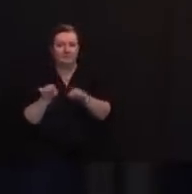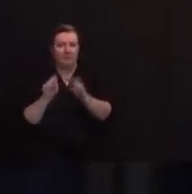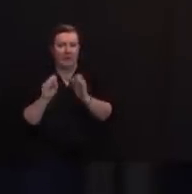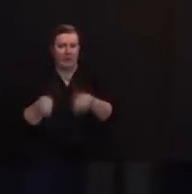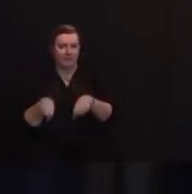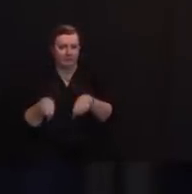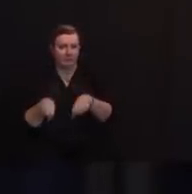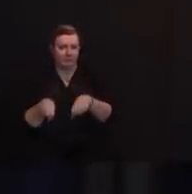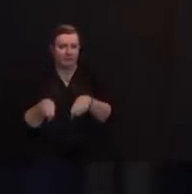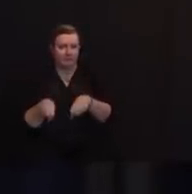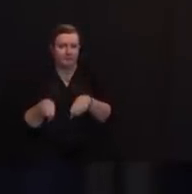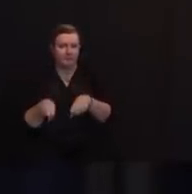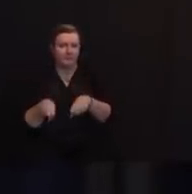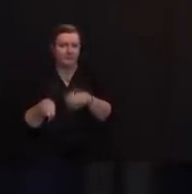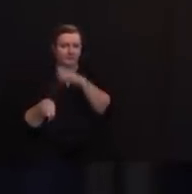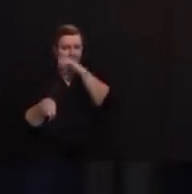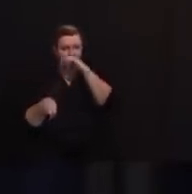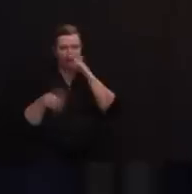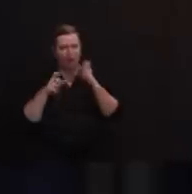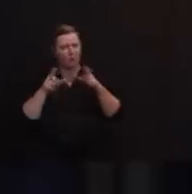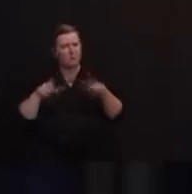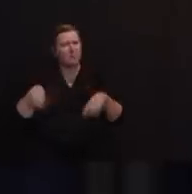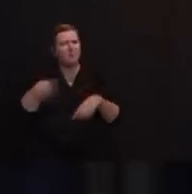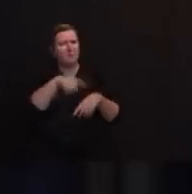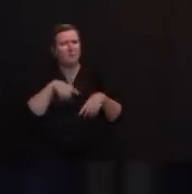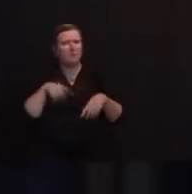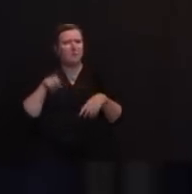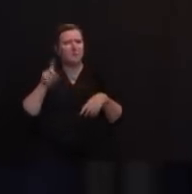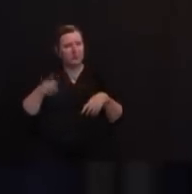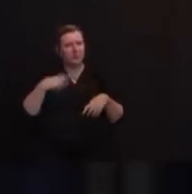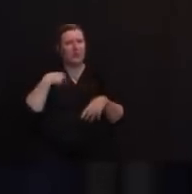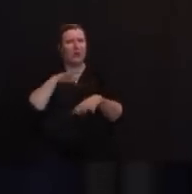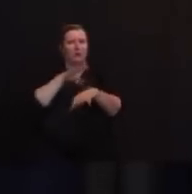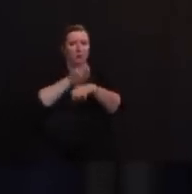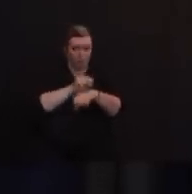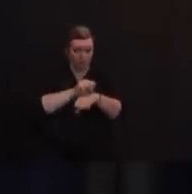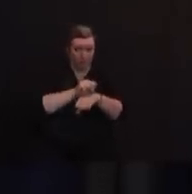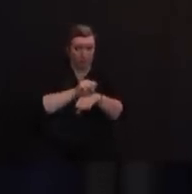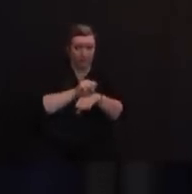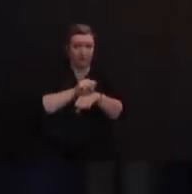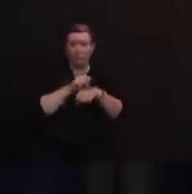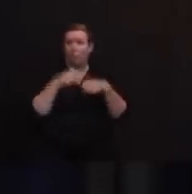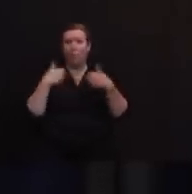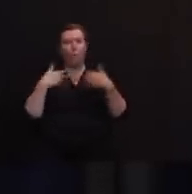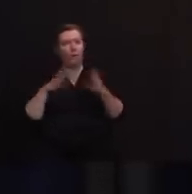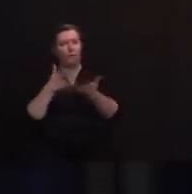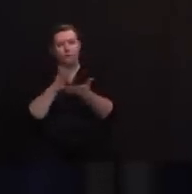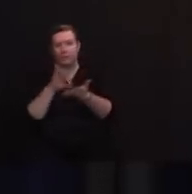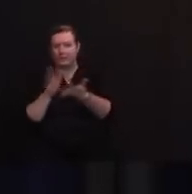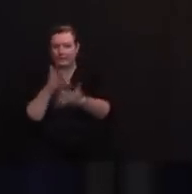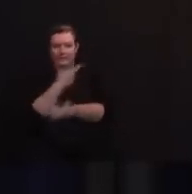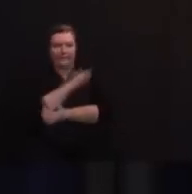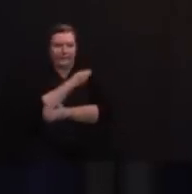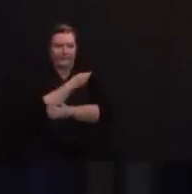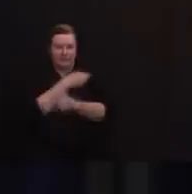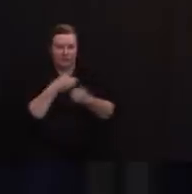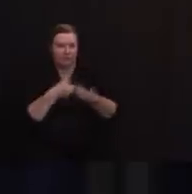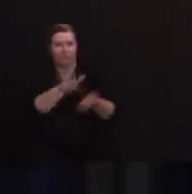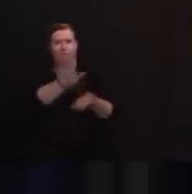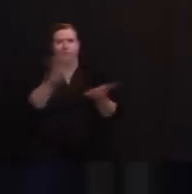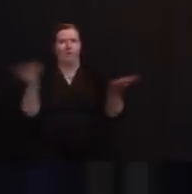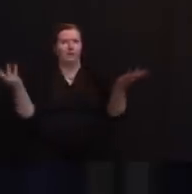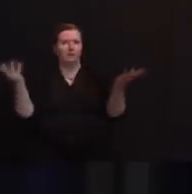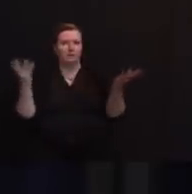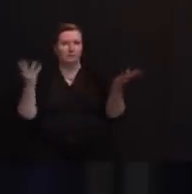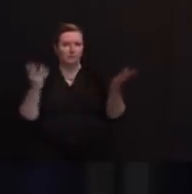Dr. Bresnis talked about. We don't want to have any leftover doses at the end of the day. So if you have a tray of 1,000